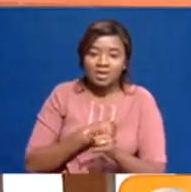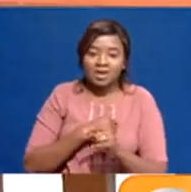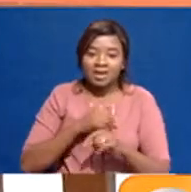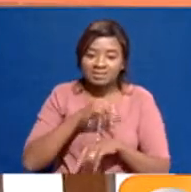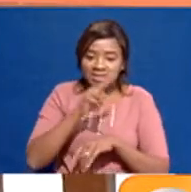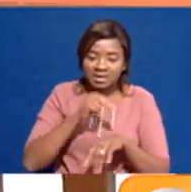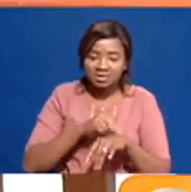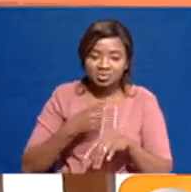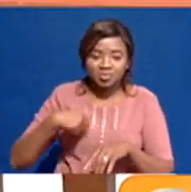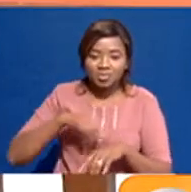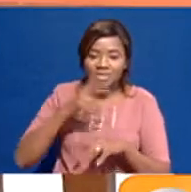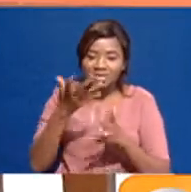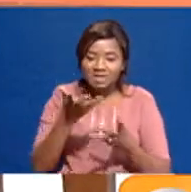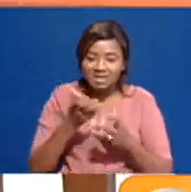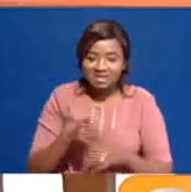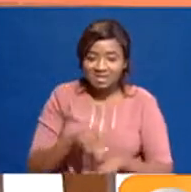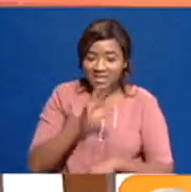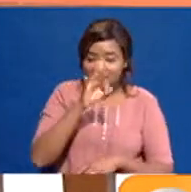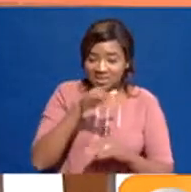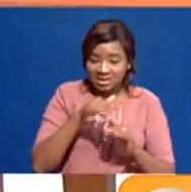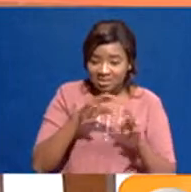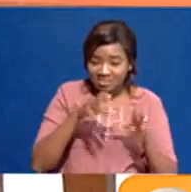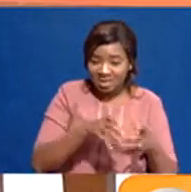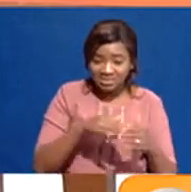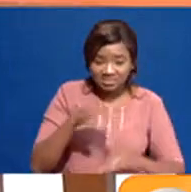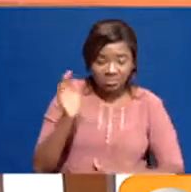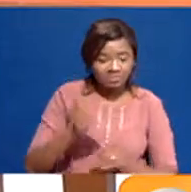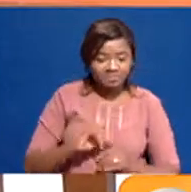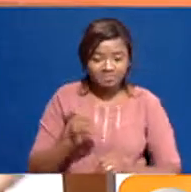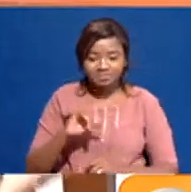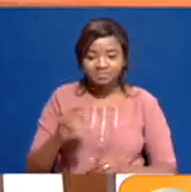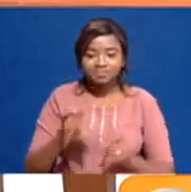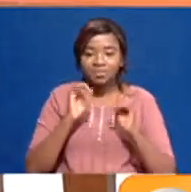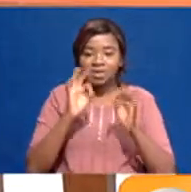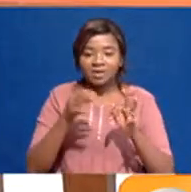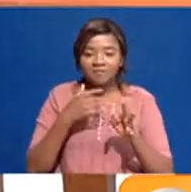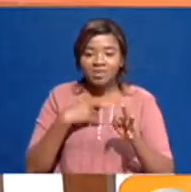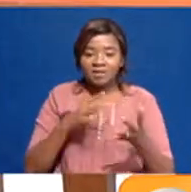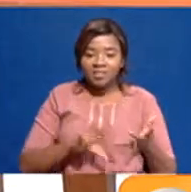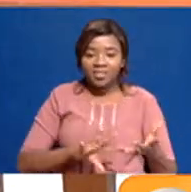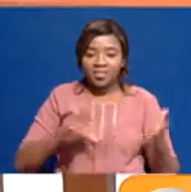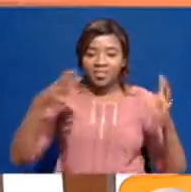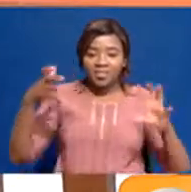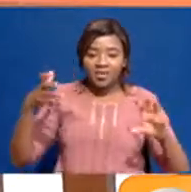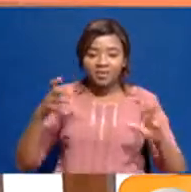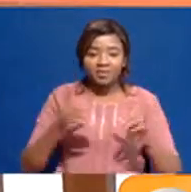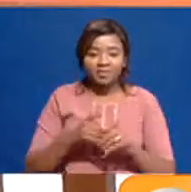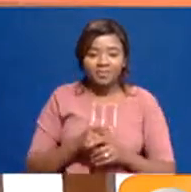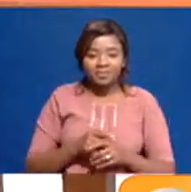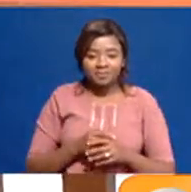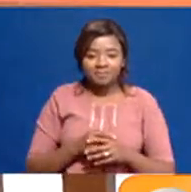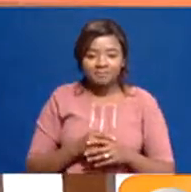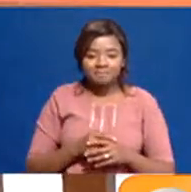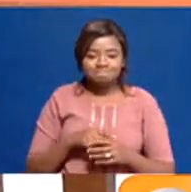parties. So that in terms of policy, if you have two extremes, you have a